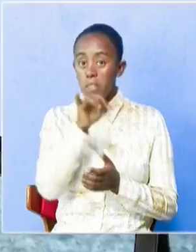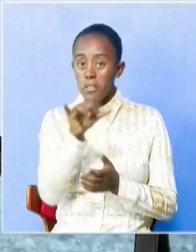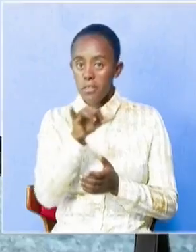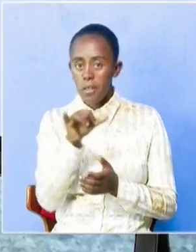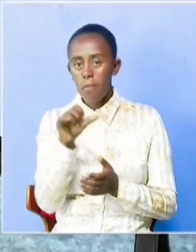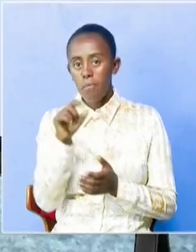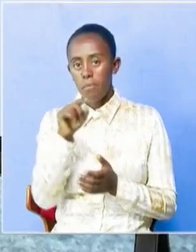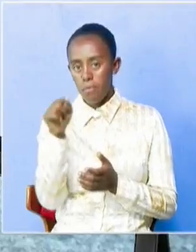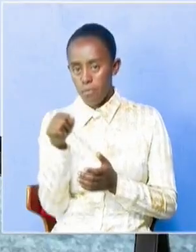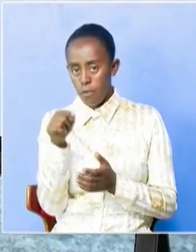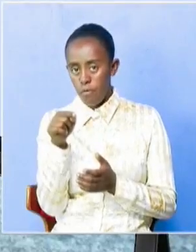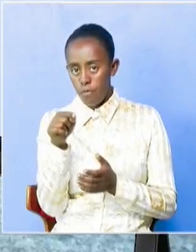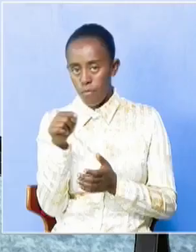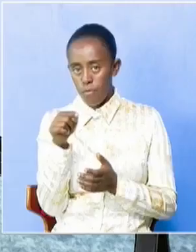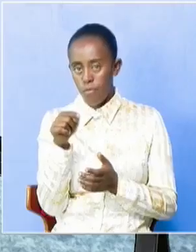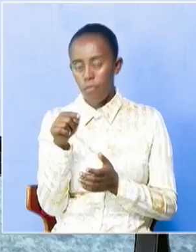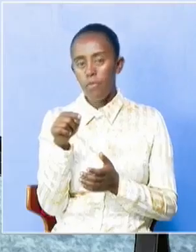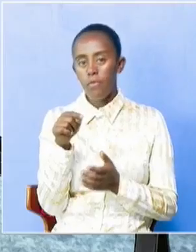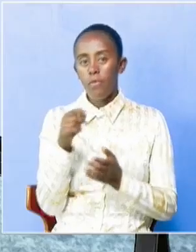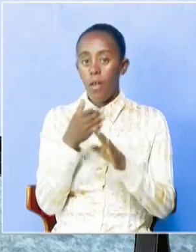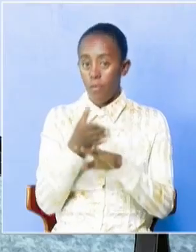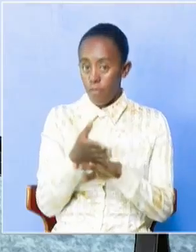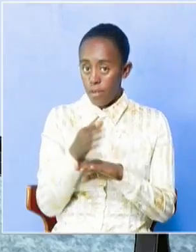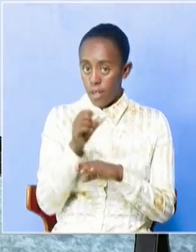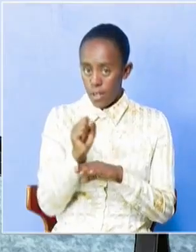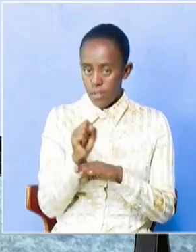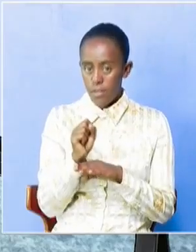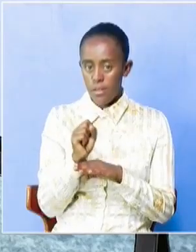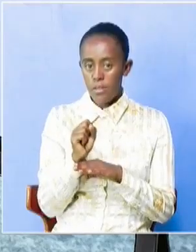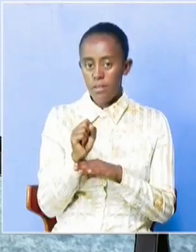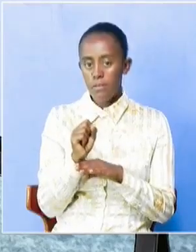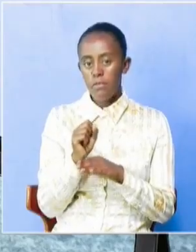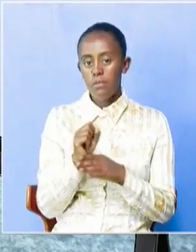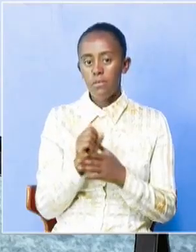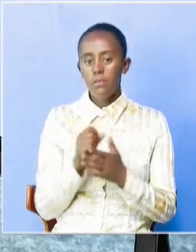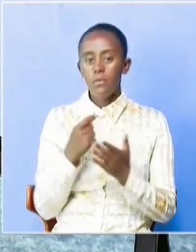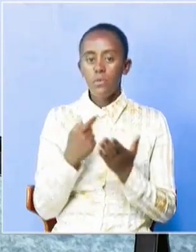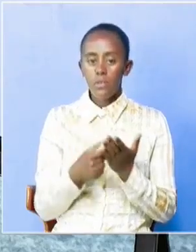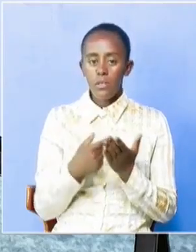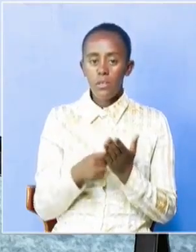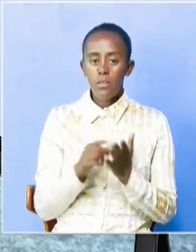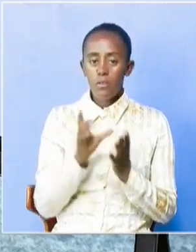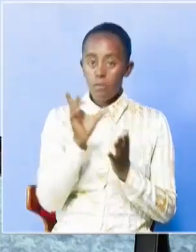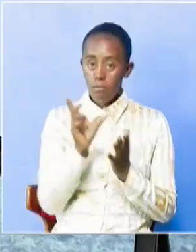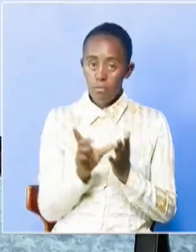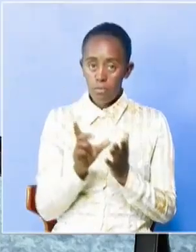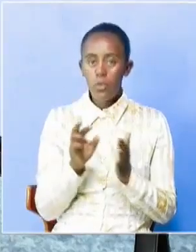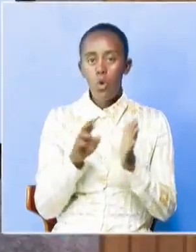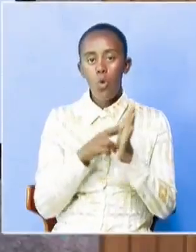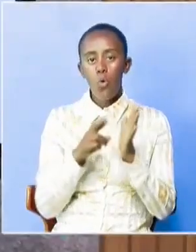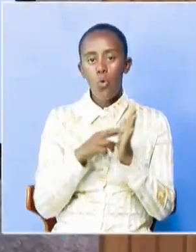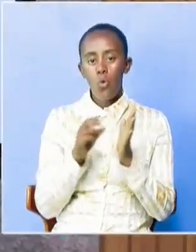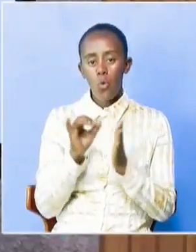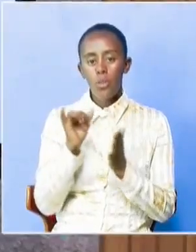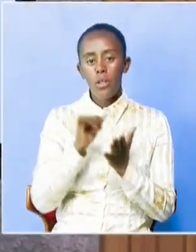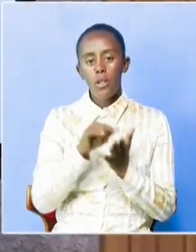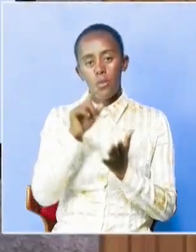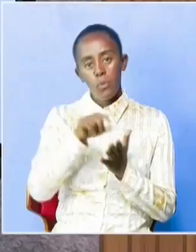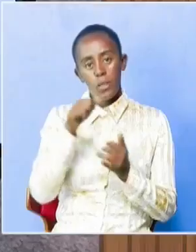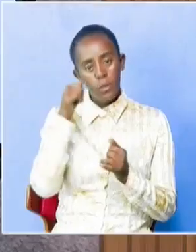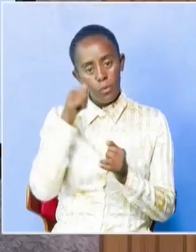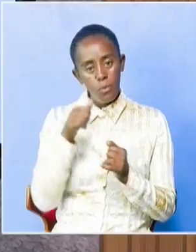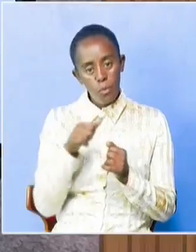add apostrophe after S. After S. So these are the rules that you must